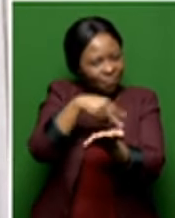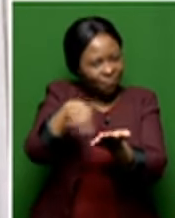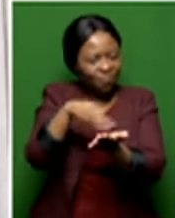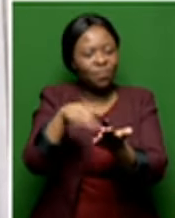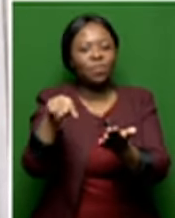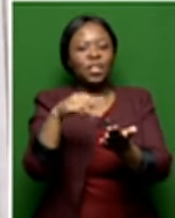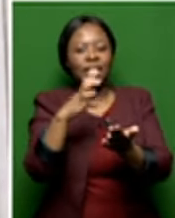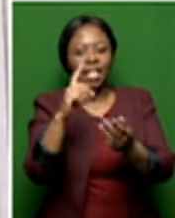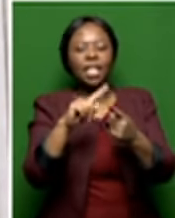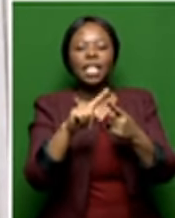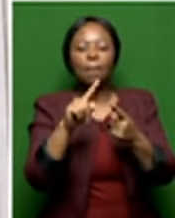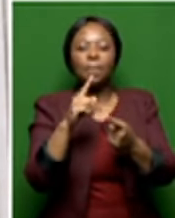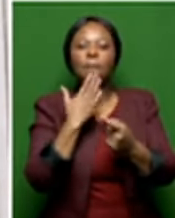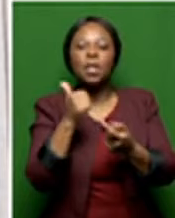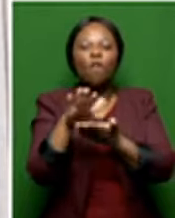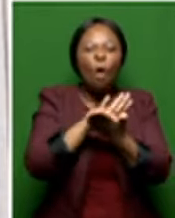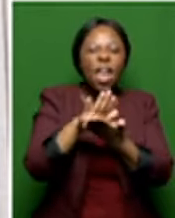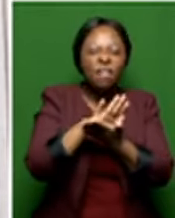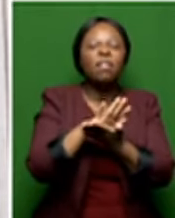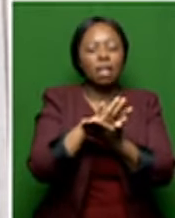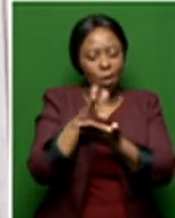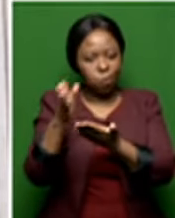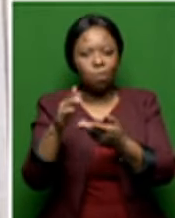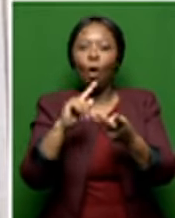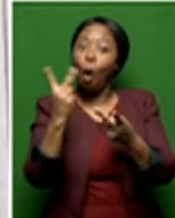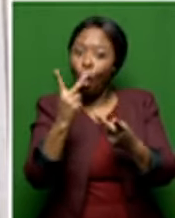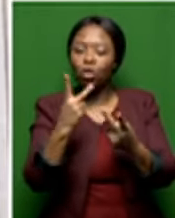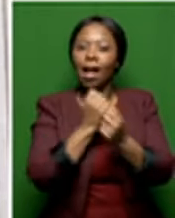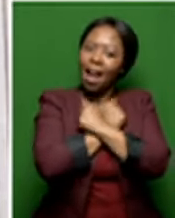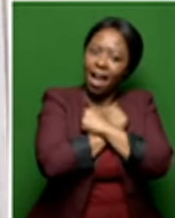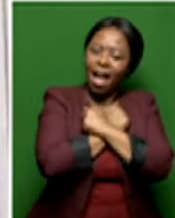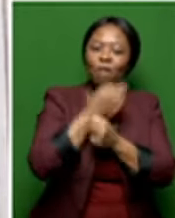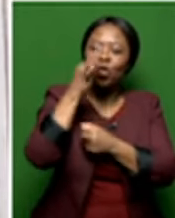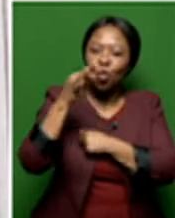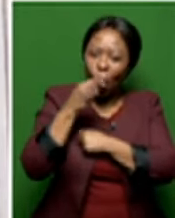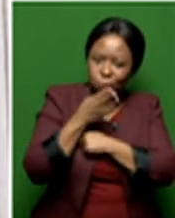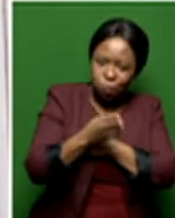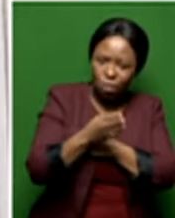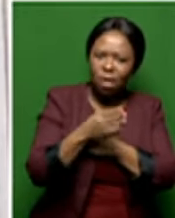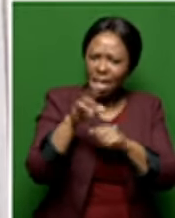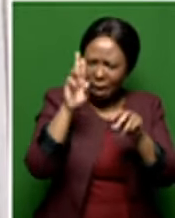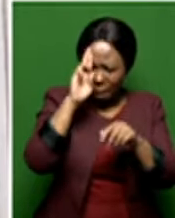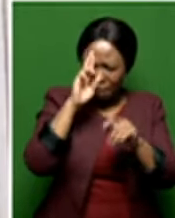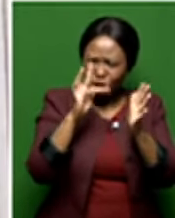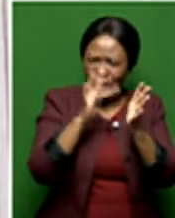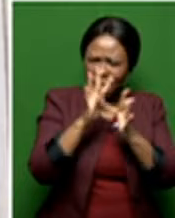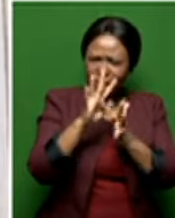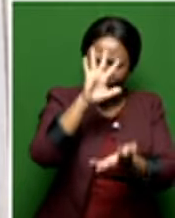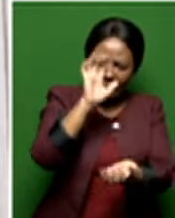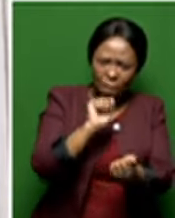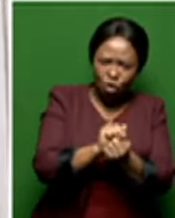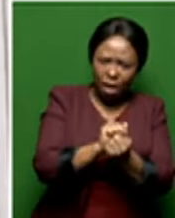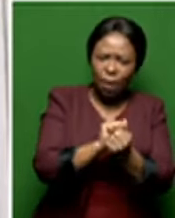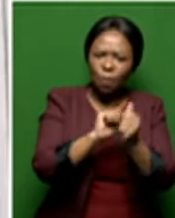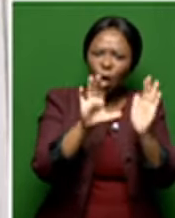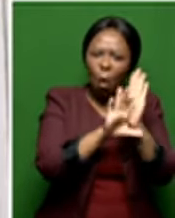with Please Forgive Me. But you're also going to find the love songs, because if when the Lord Jesus summarized the commandments, he said we